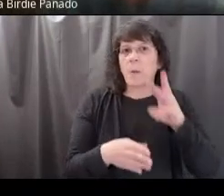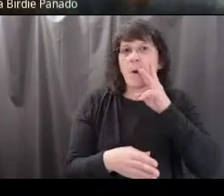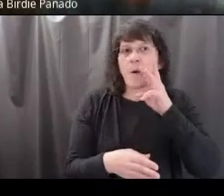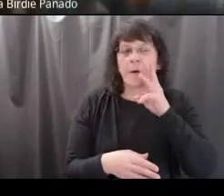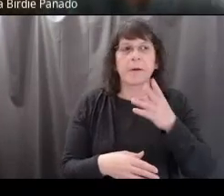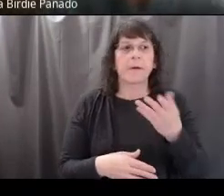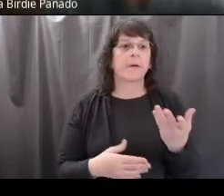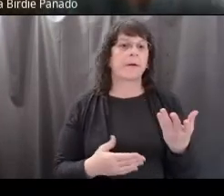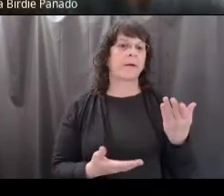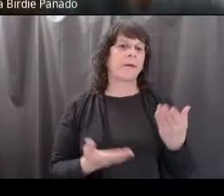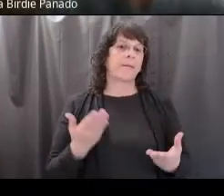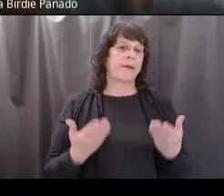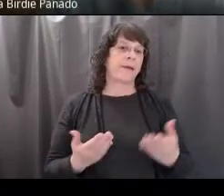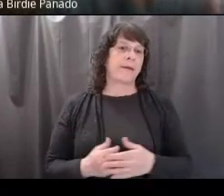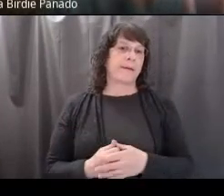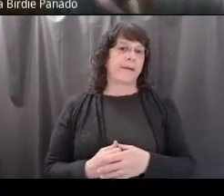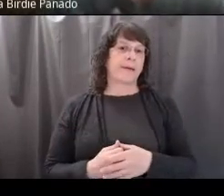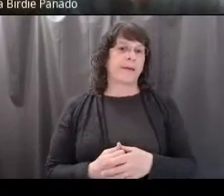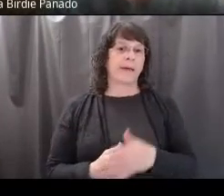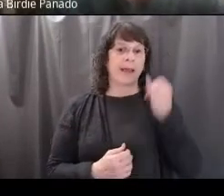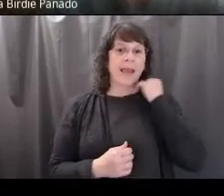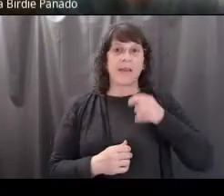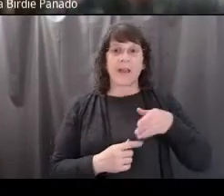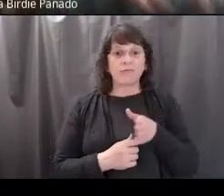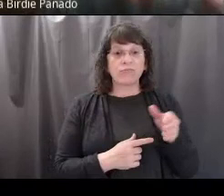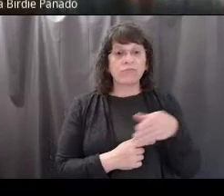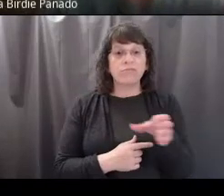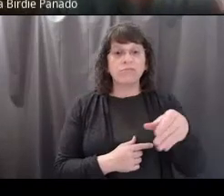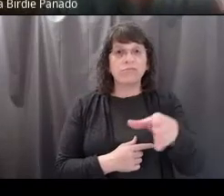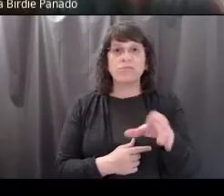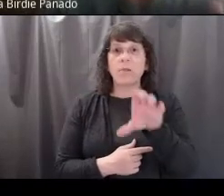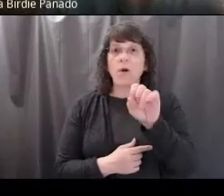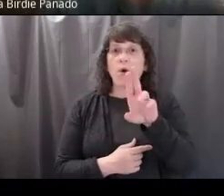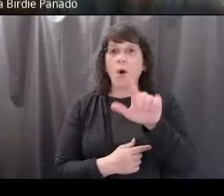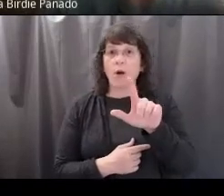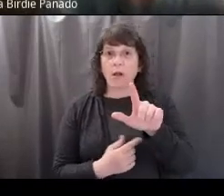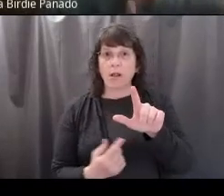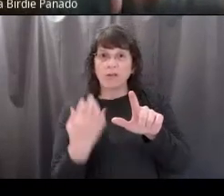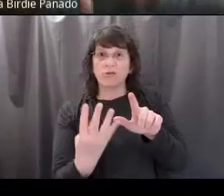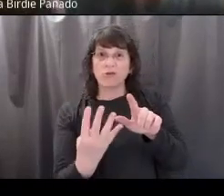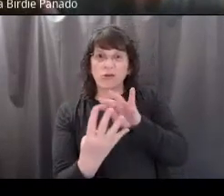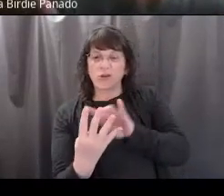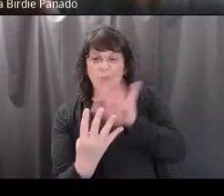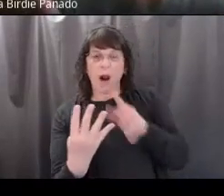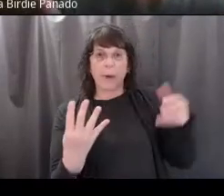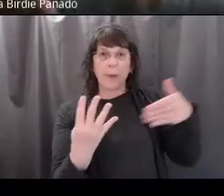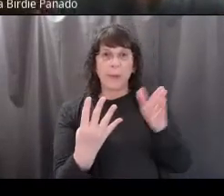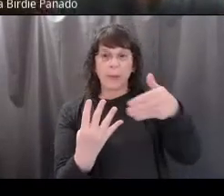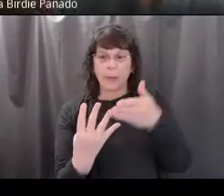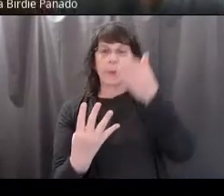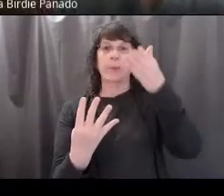be in the water. If they swim by a coral reef, maybe they accidentally rub up against